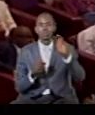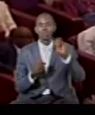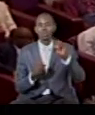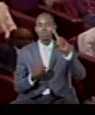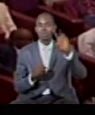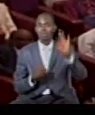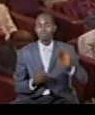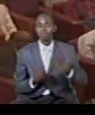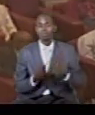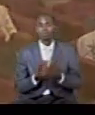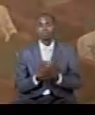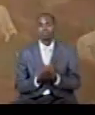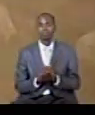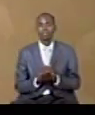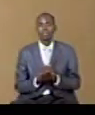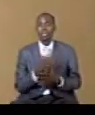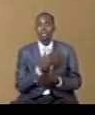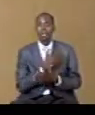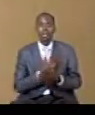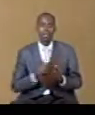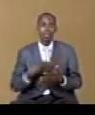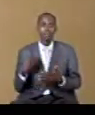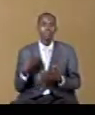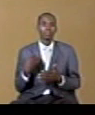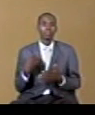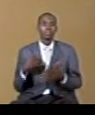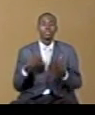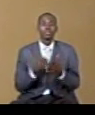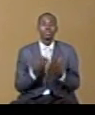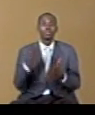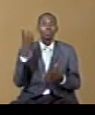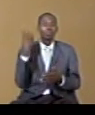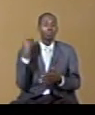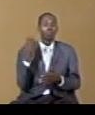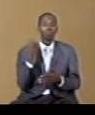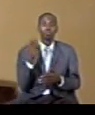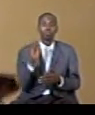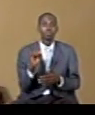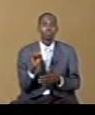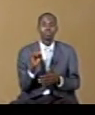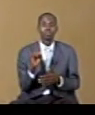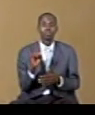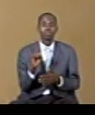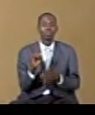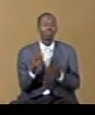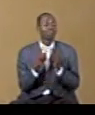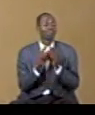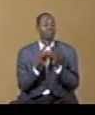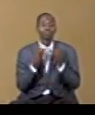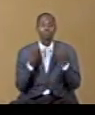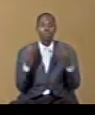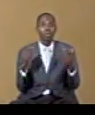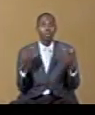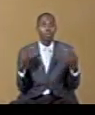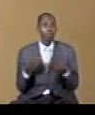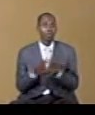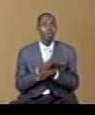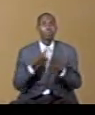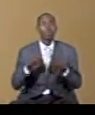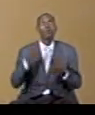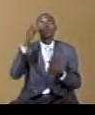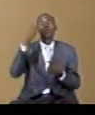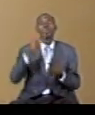2019, and it was so great, but God is greater than